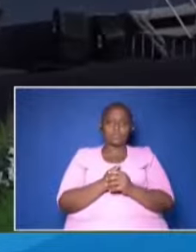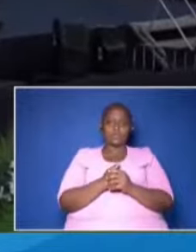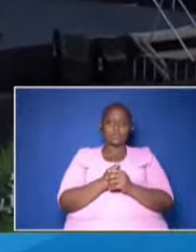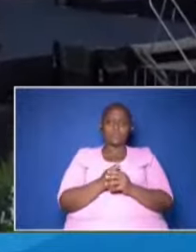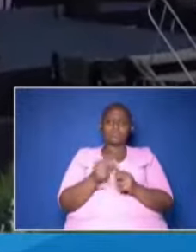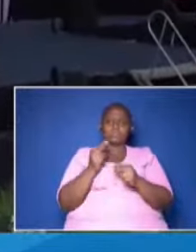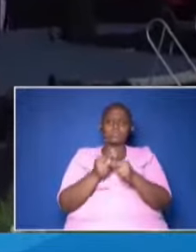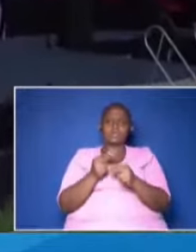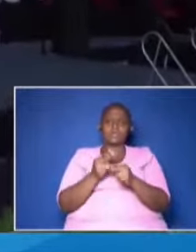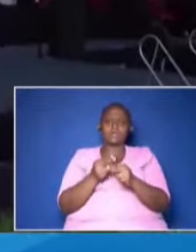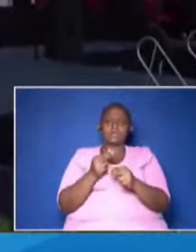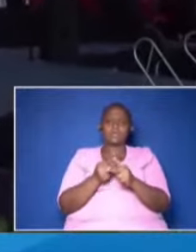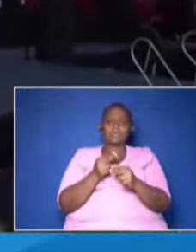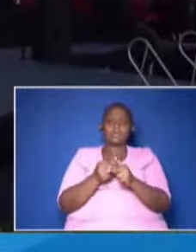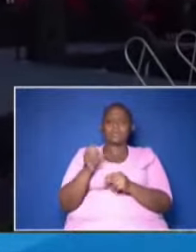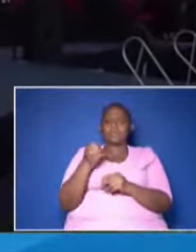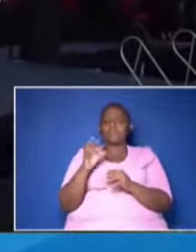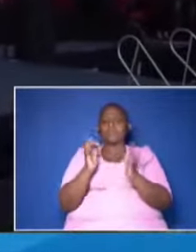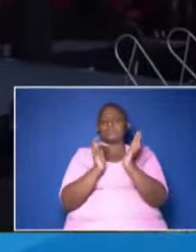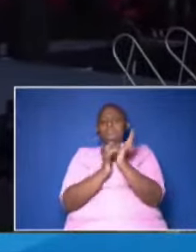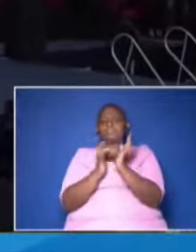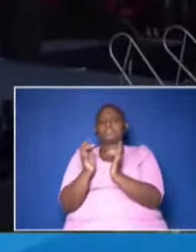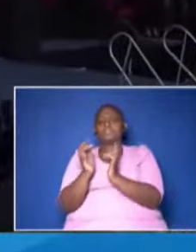the name of